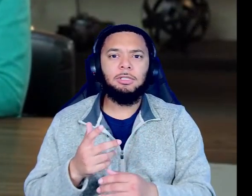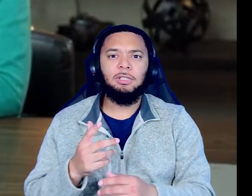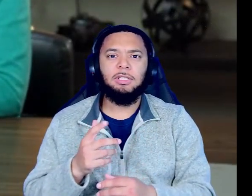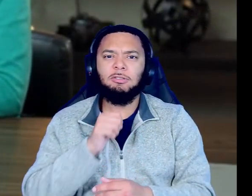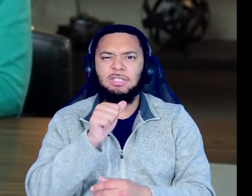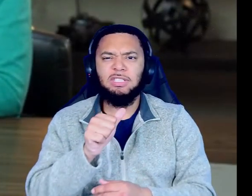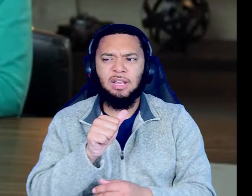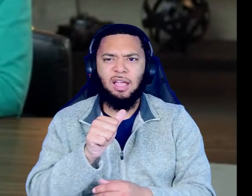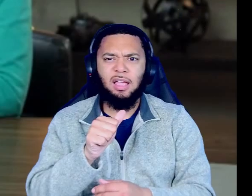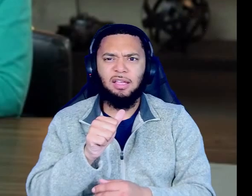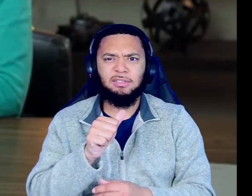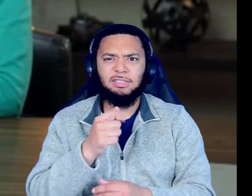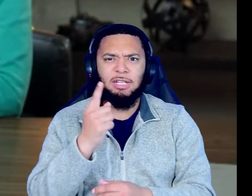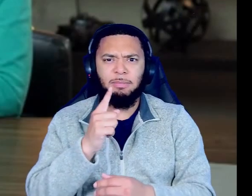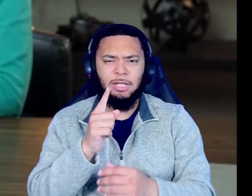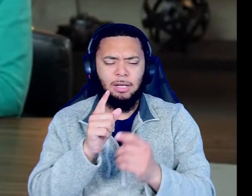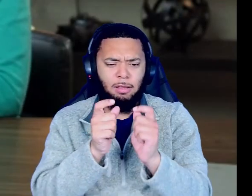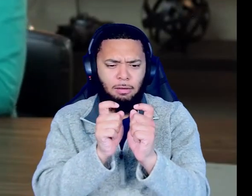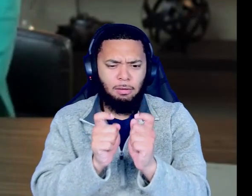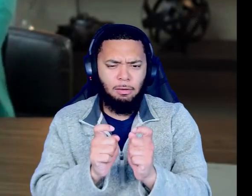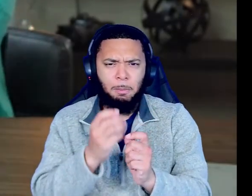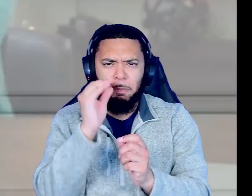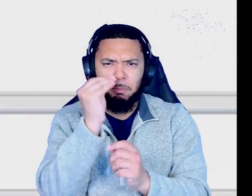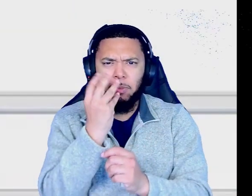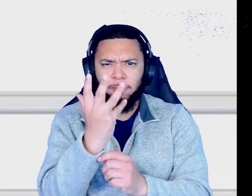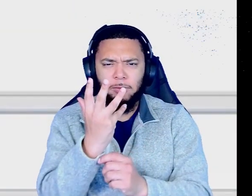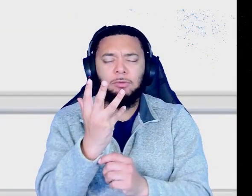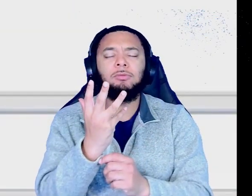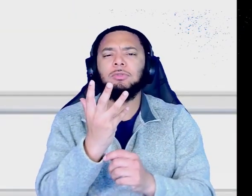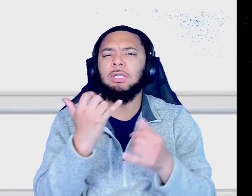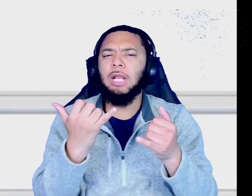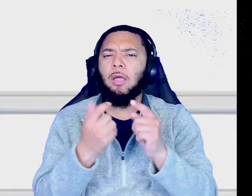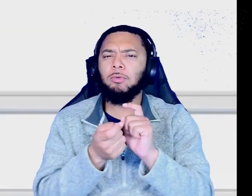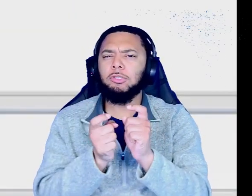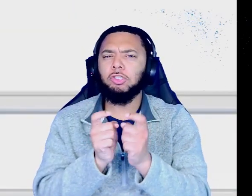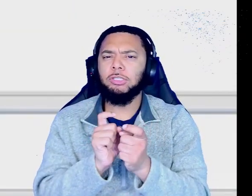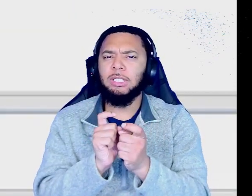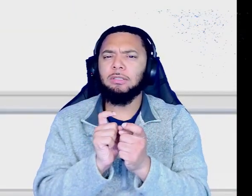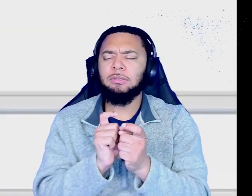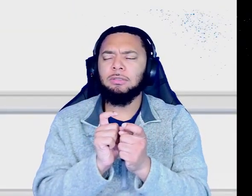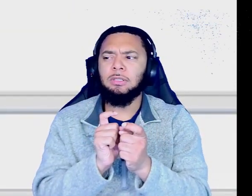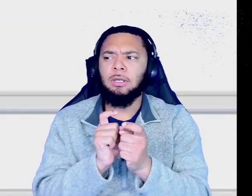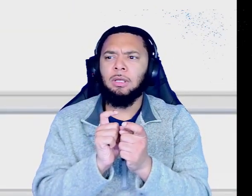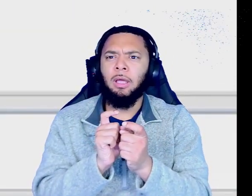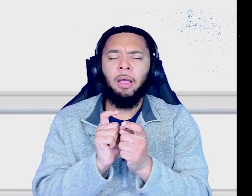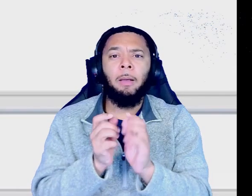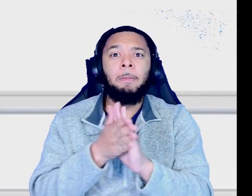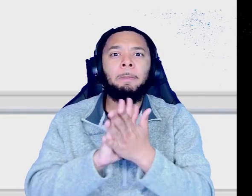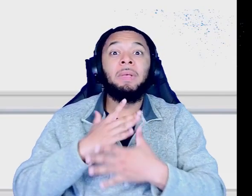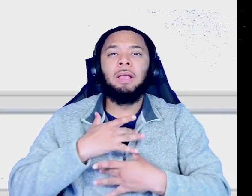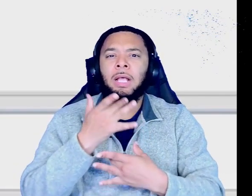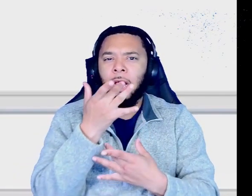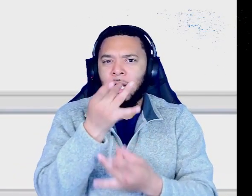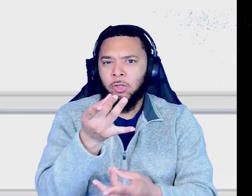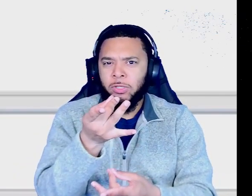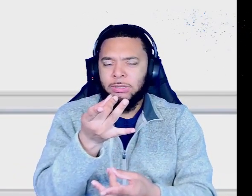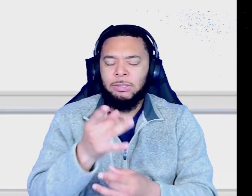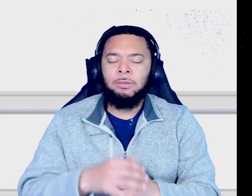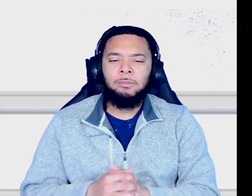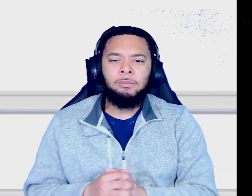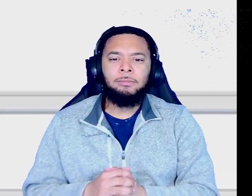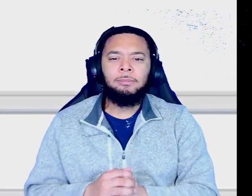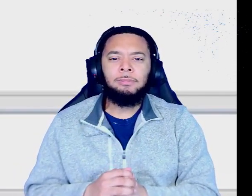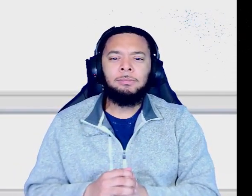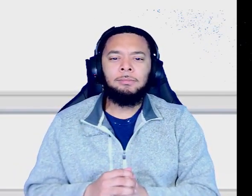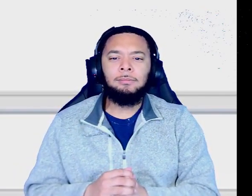hand-tailored things in there. So let's make it a little bit, I don't know, more interesting. I could